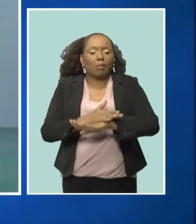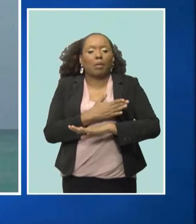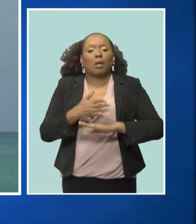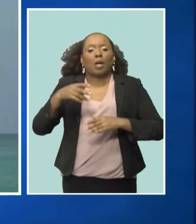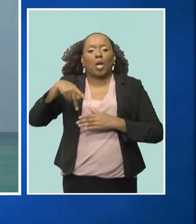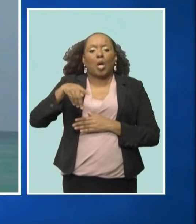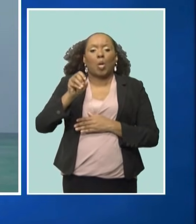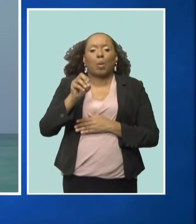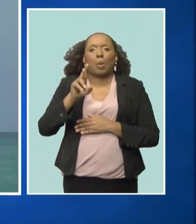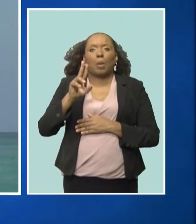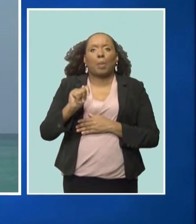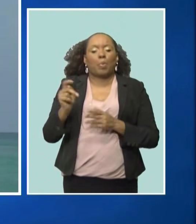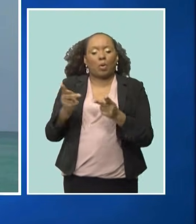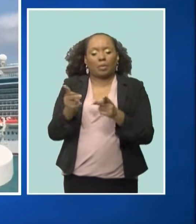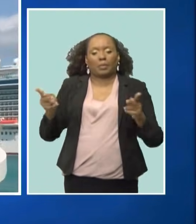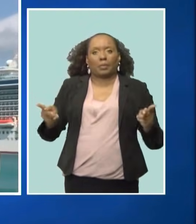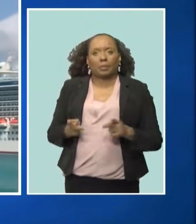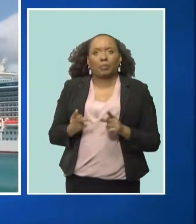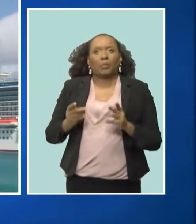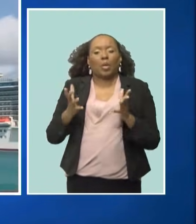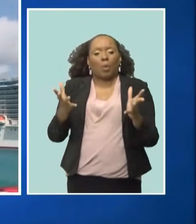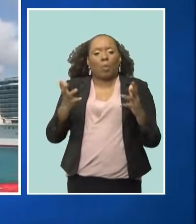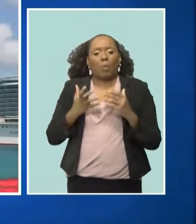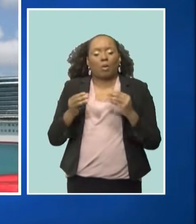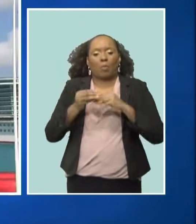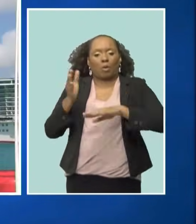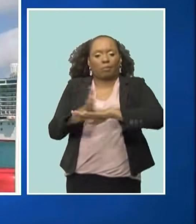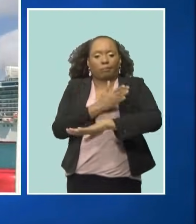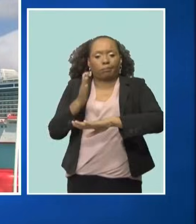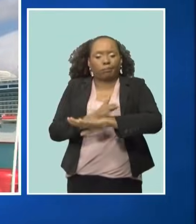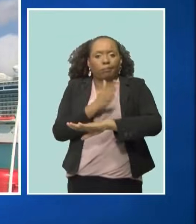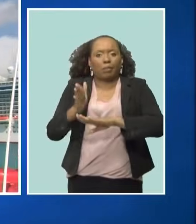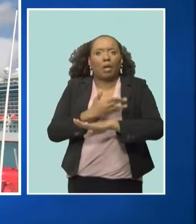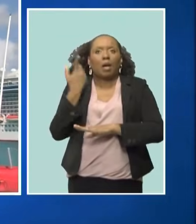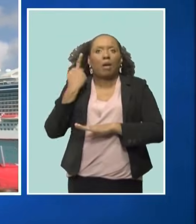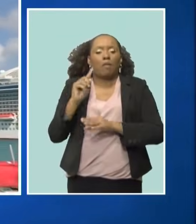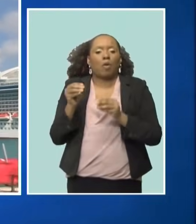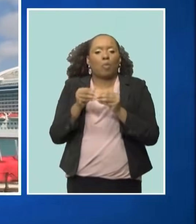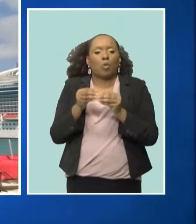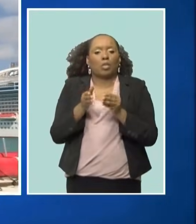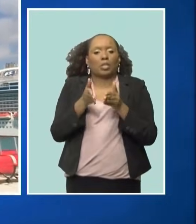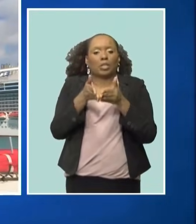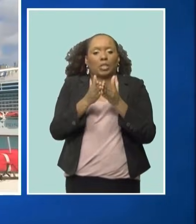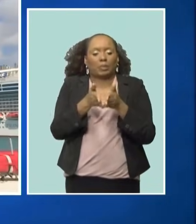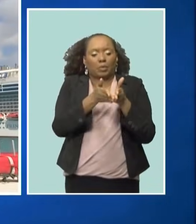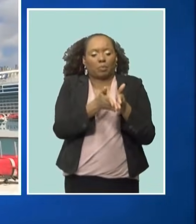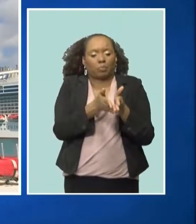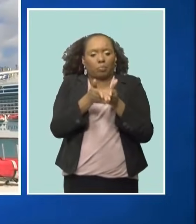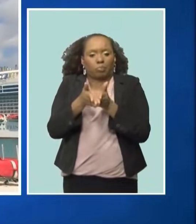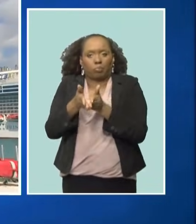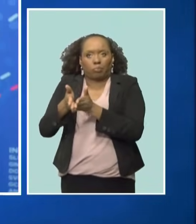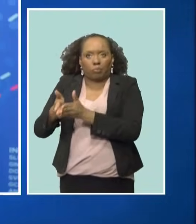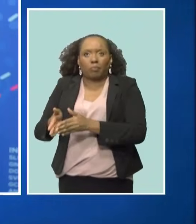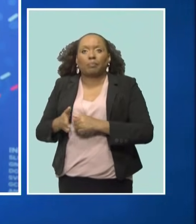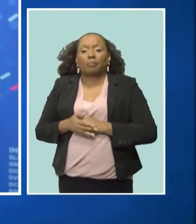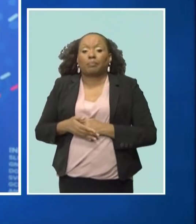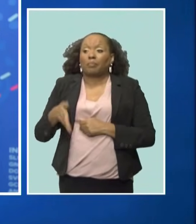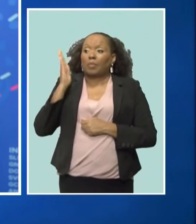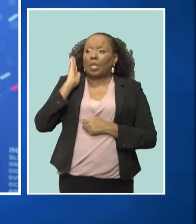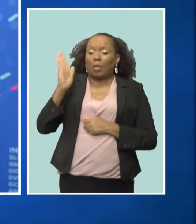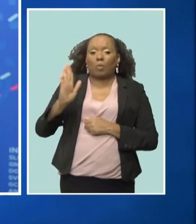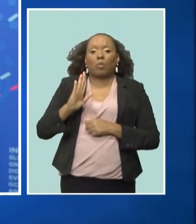with expanded berthing capacity and upgraded terminal facilities. We have the berth 6, which is due to be